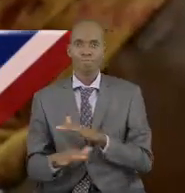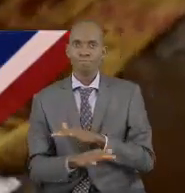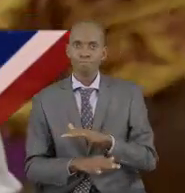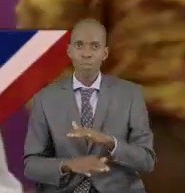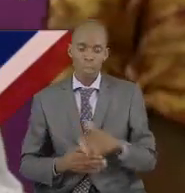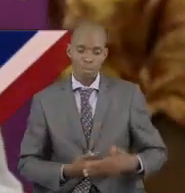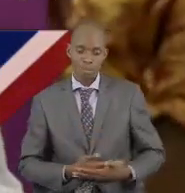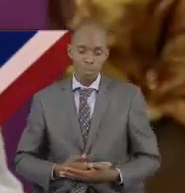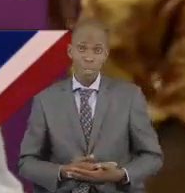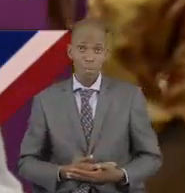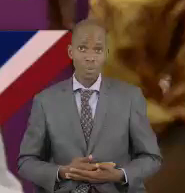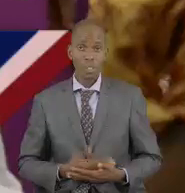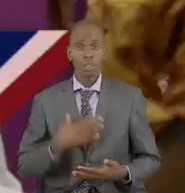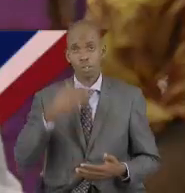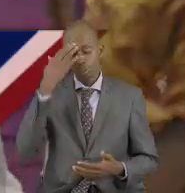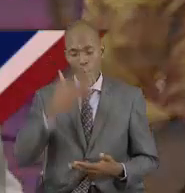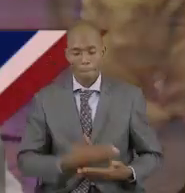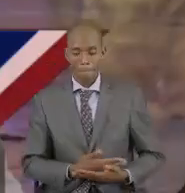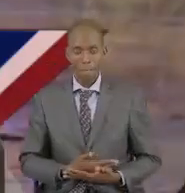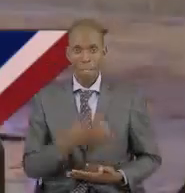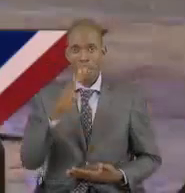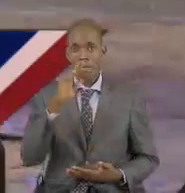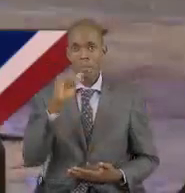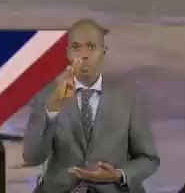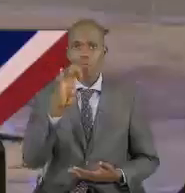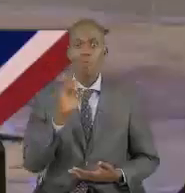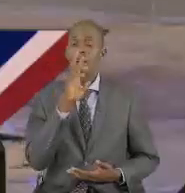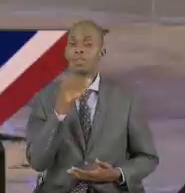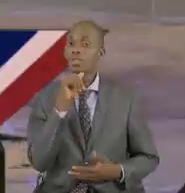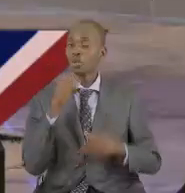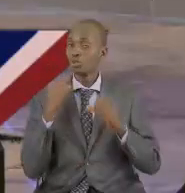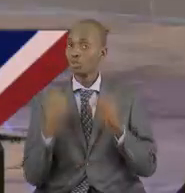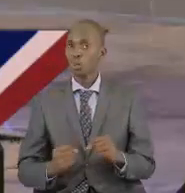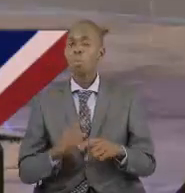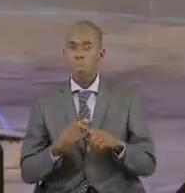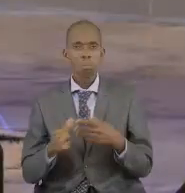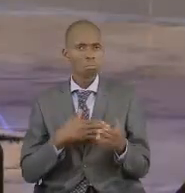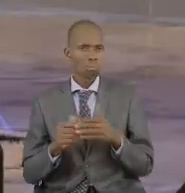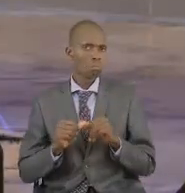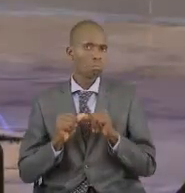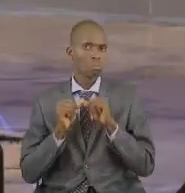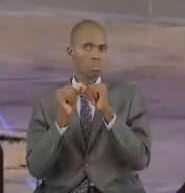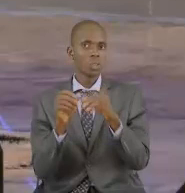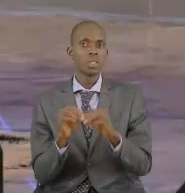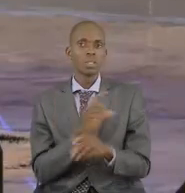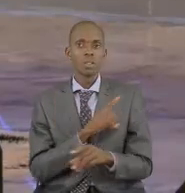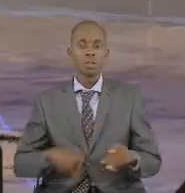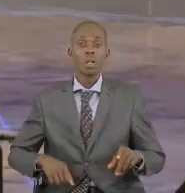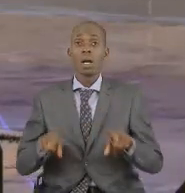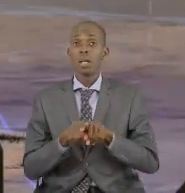strong. Babes are not solid, but they continue in the Lord. And it is that continuity in the